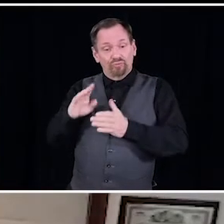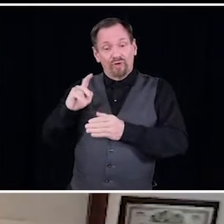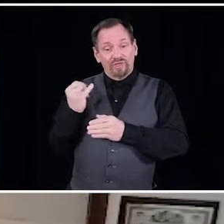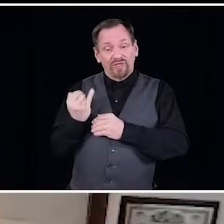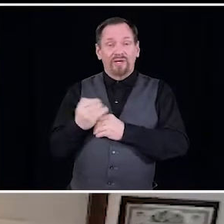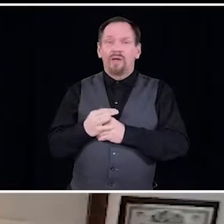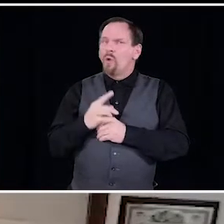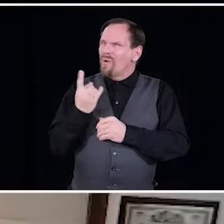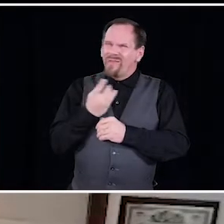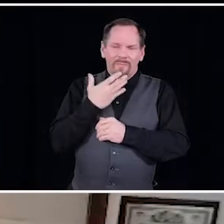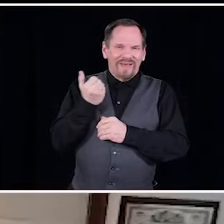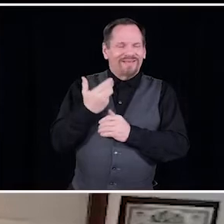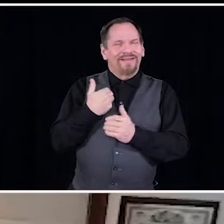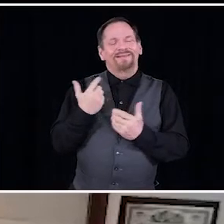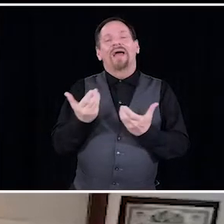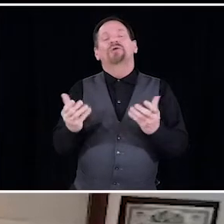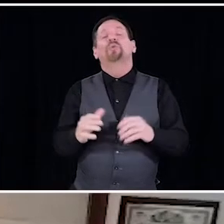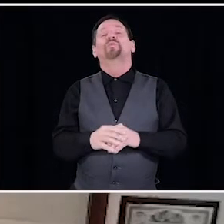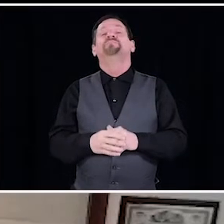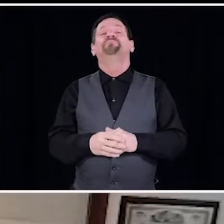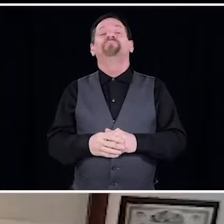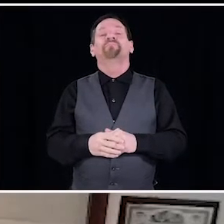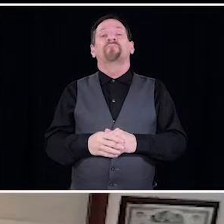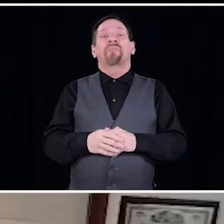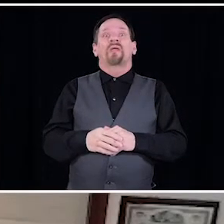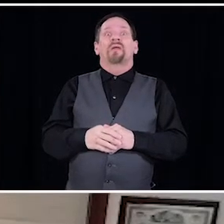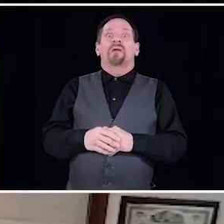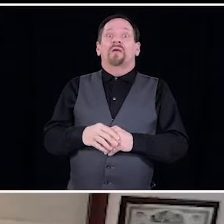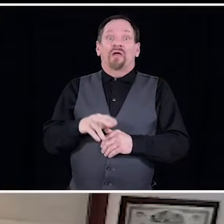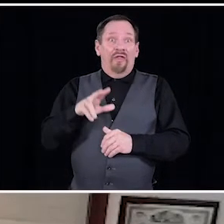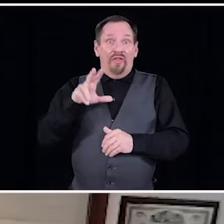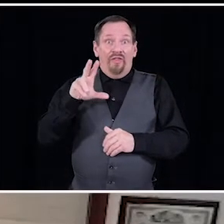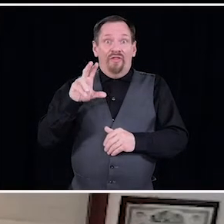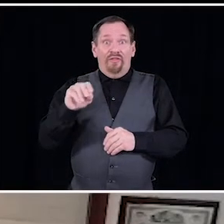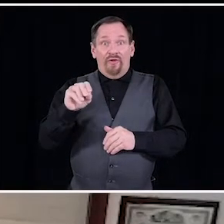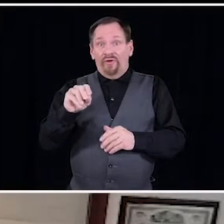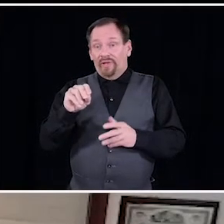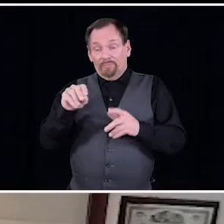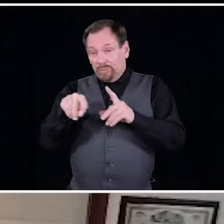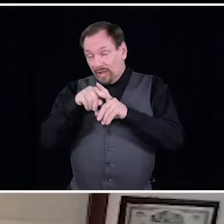most refreshing and inspiring things I do. Our